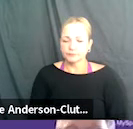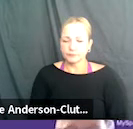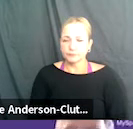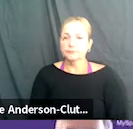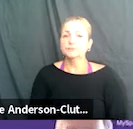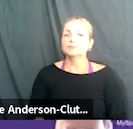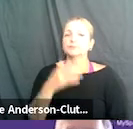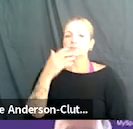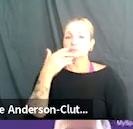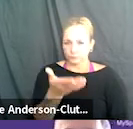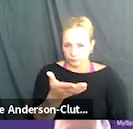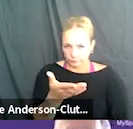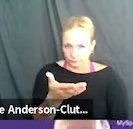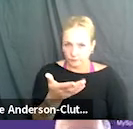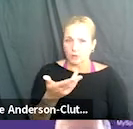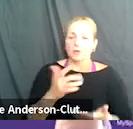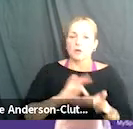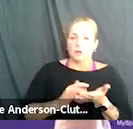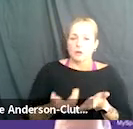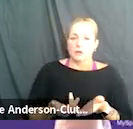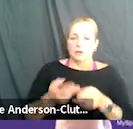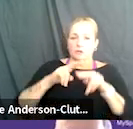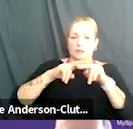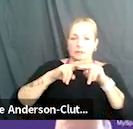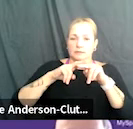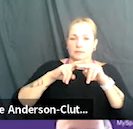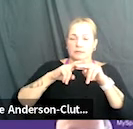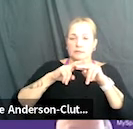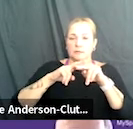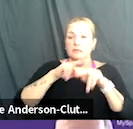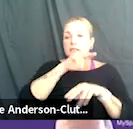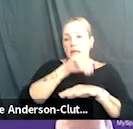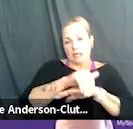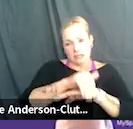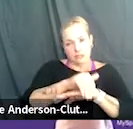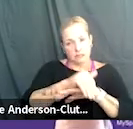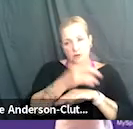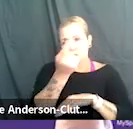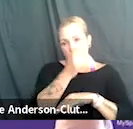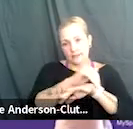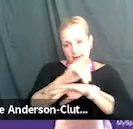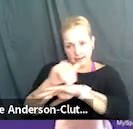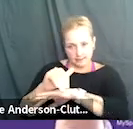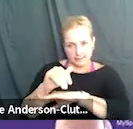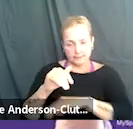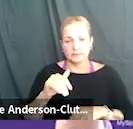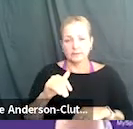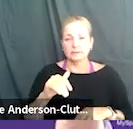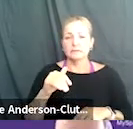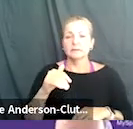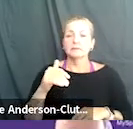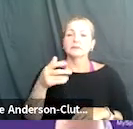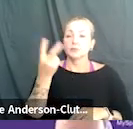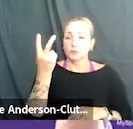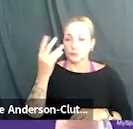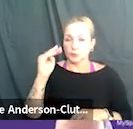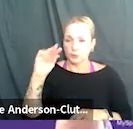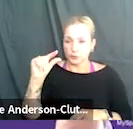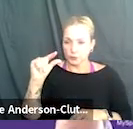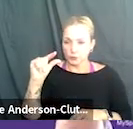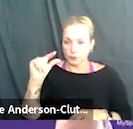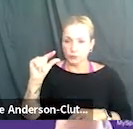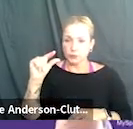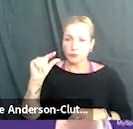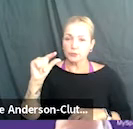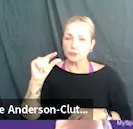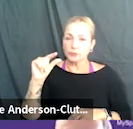So the lorazepam was increased to 2 milligrams at bedtime only, because sort of some of the repetitive behaviors he had and the need for permission and stuff